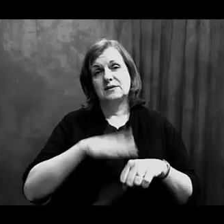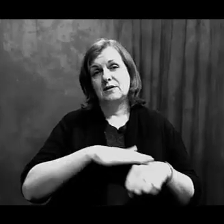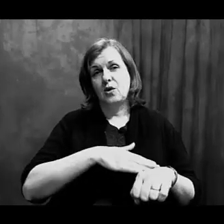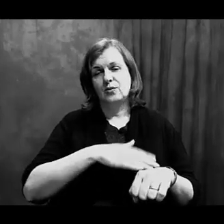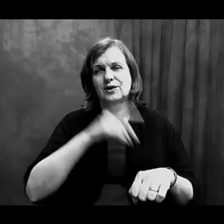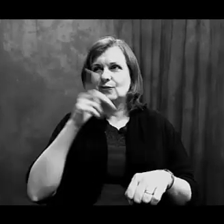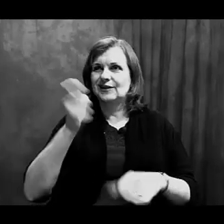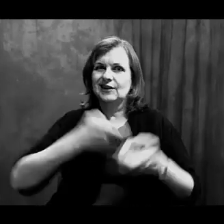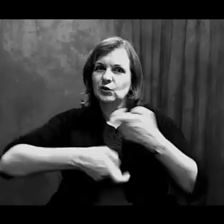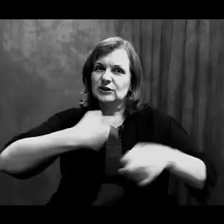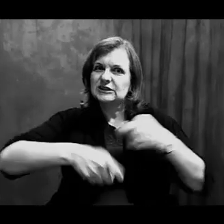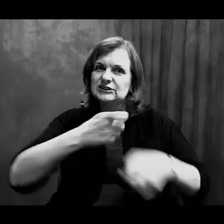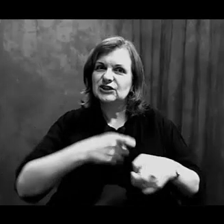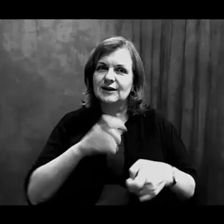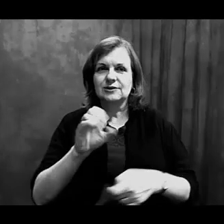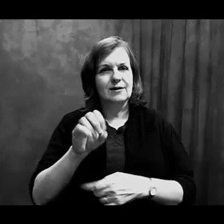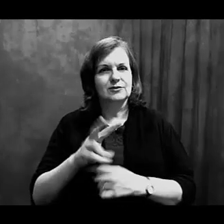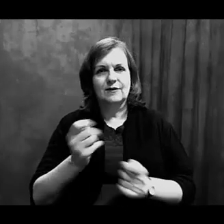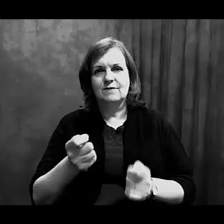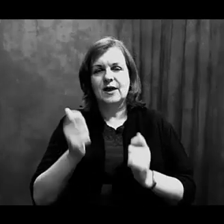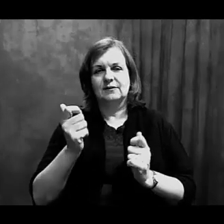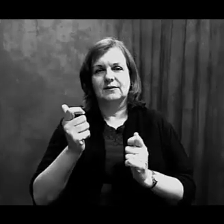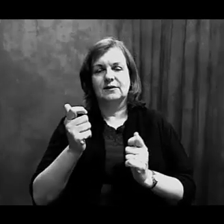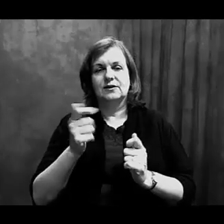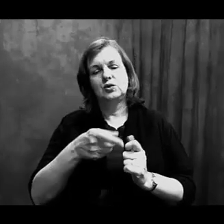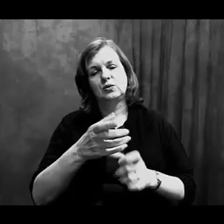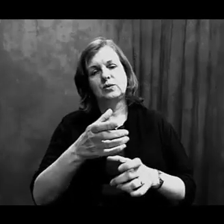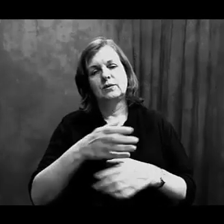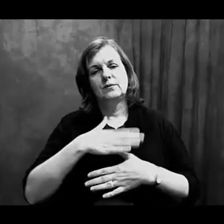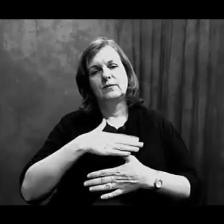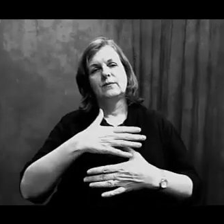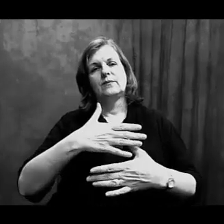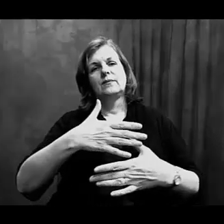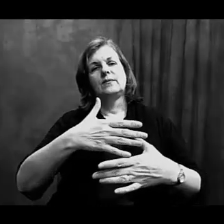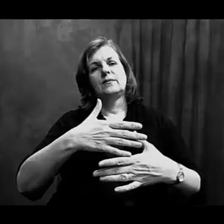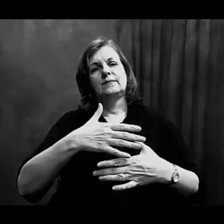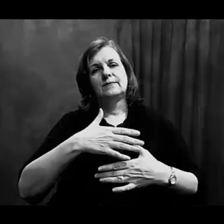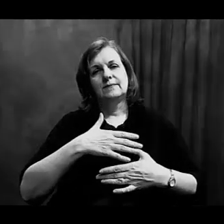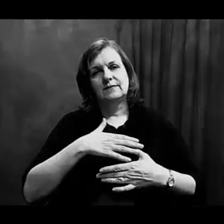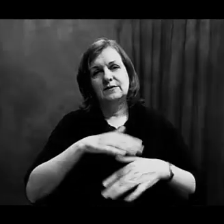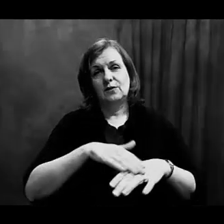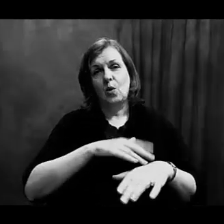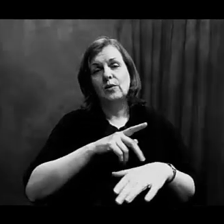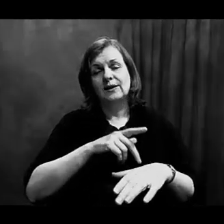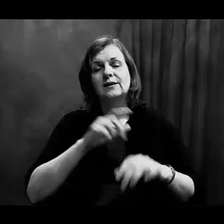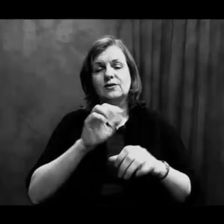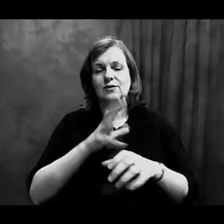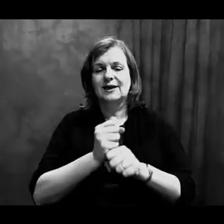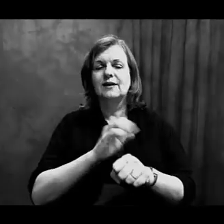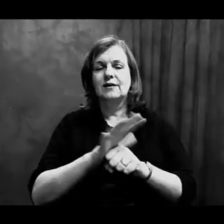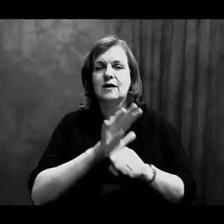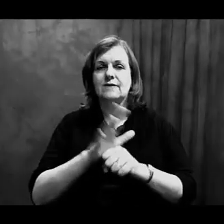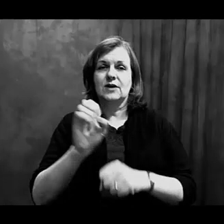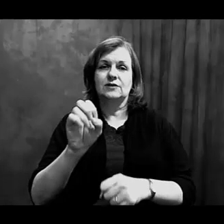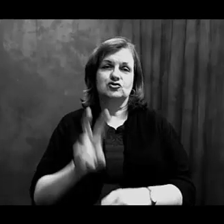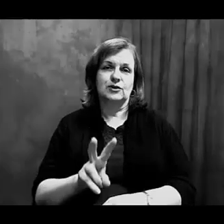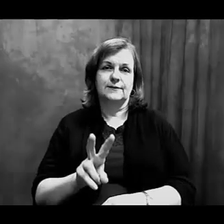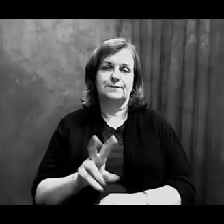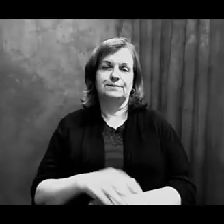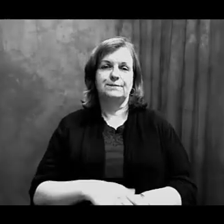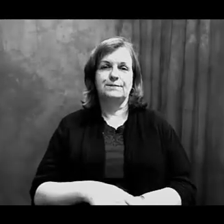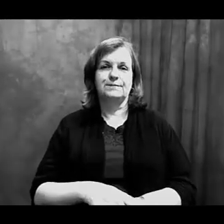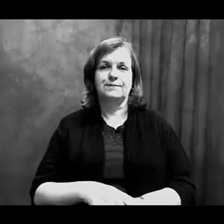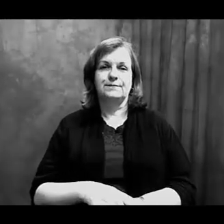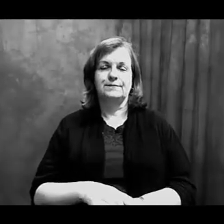because you don't need to exchange as often. You're getting plenty of oxygen into your cells to do what they need to do.